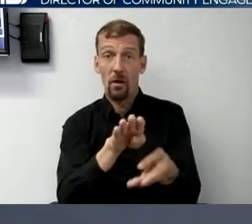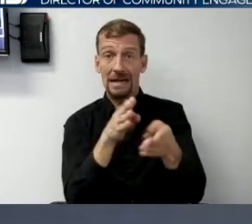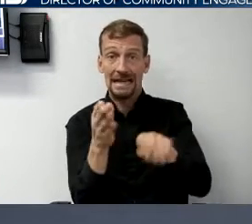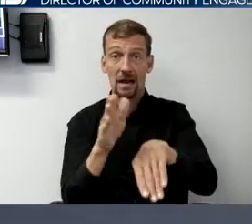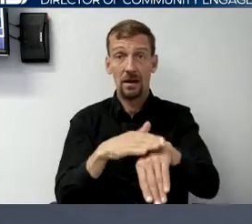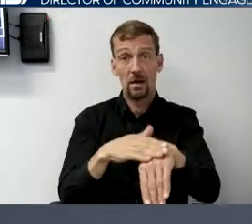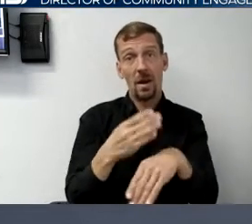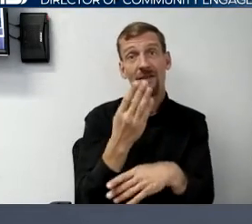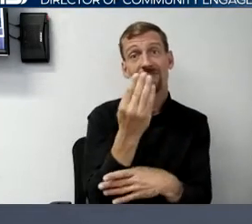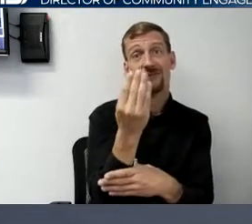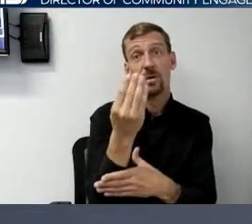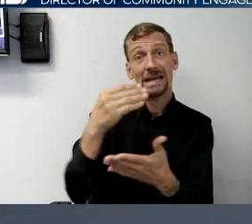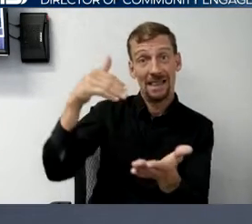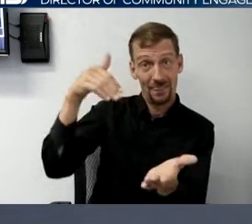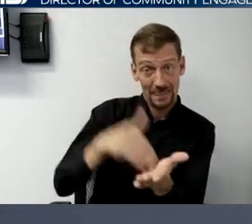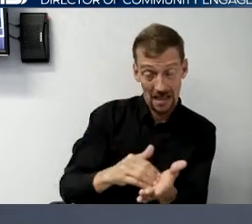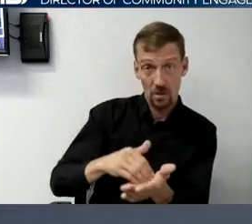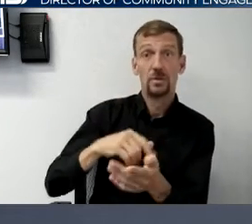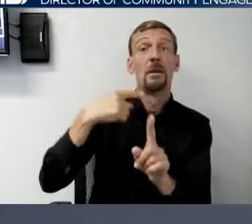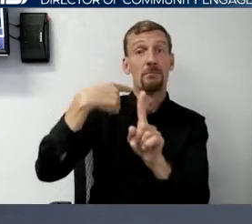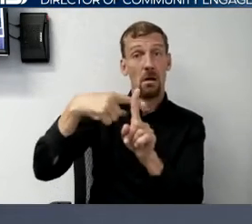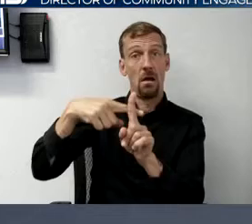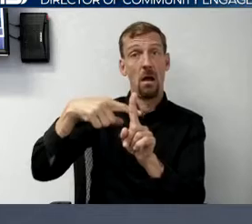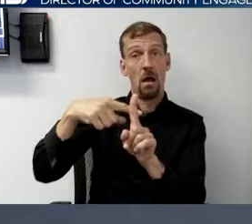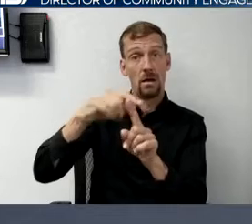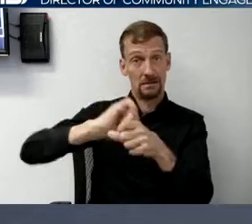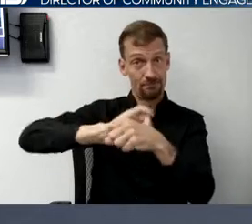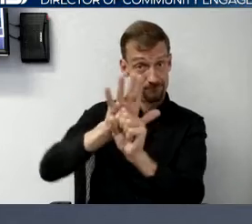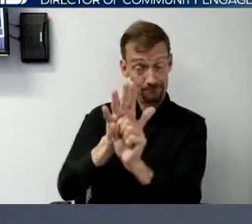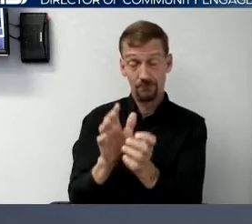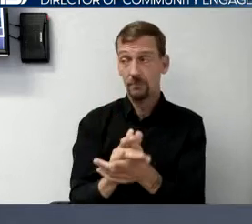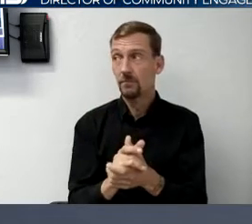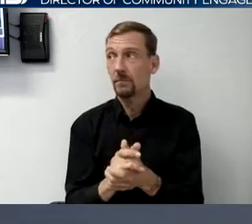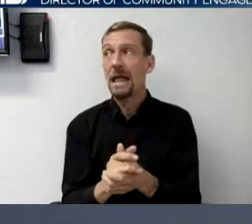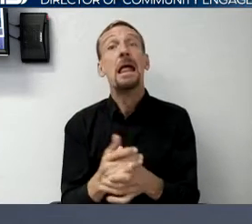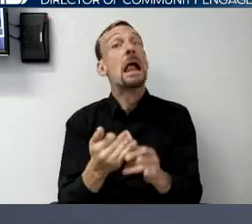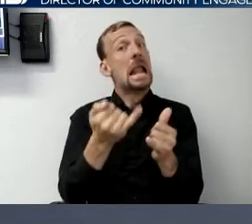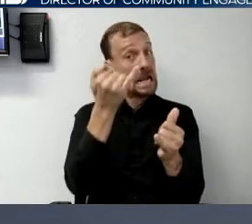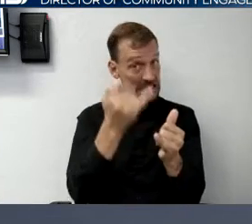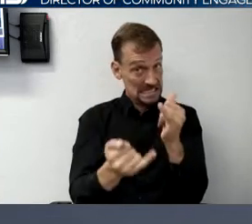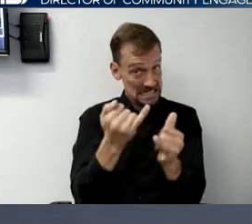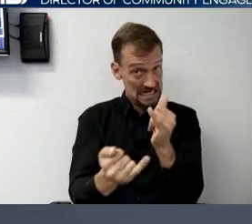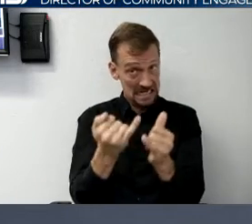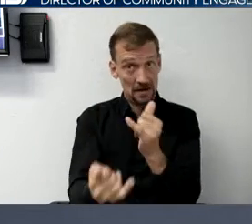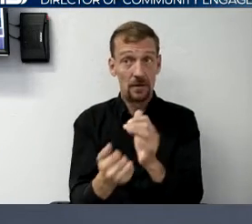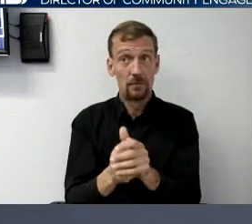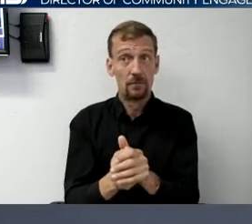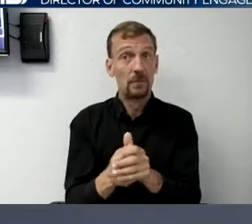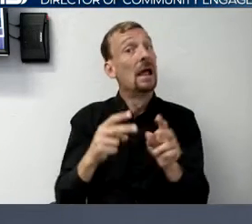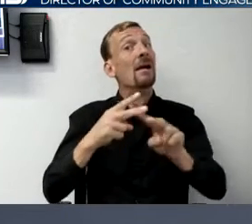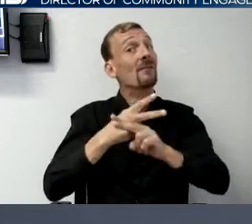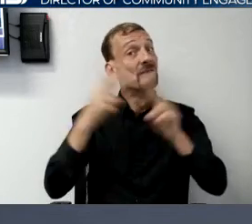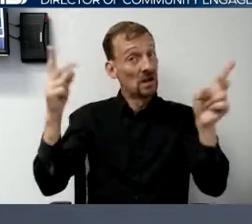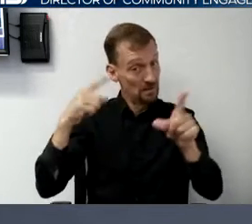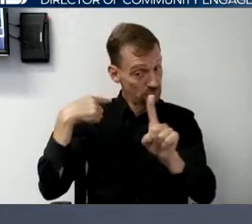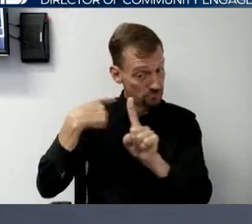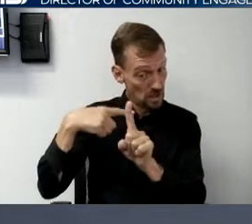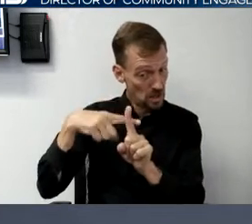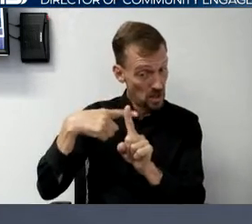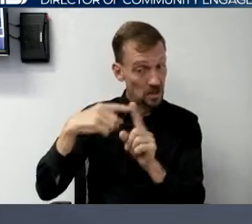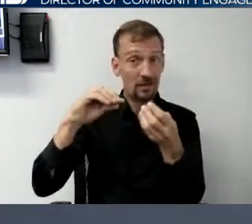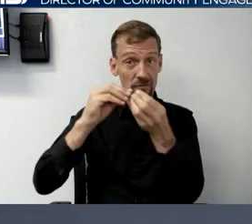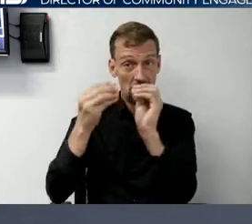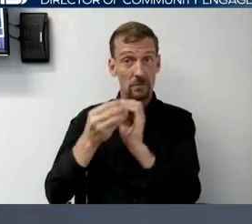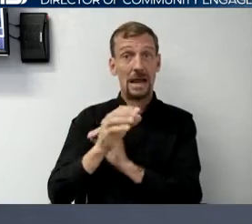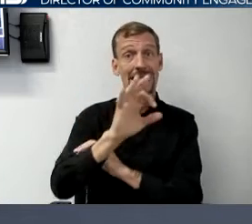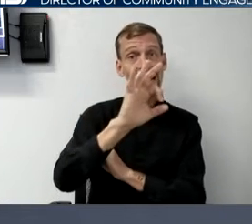almost 14,000 in positive cases. And then lastly, and very positively speaking,